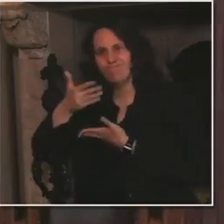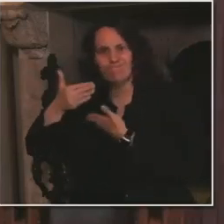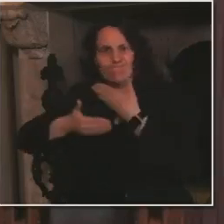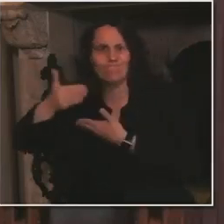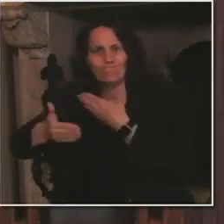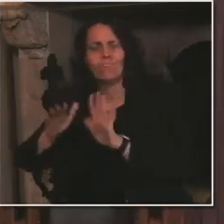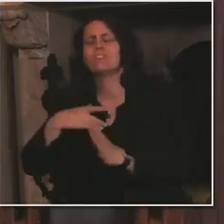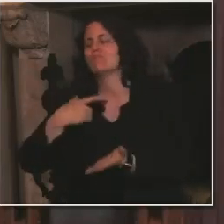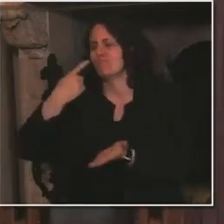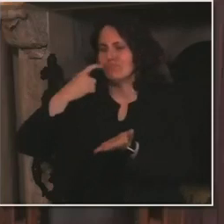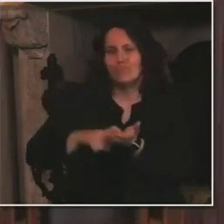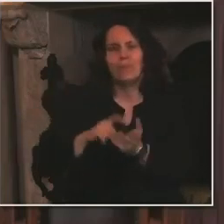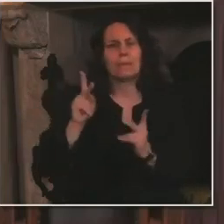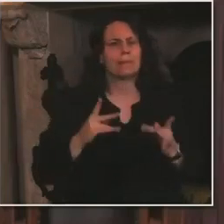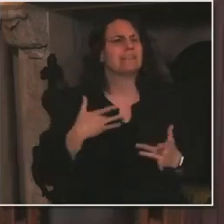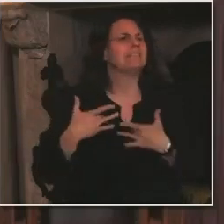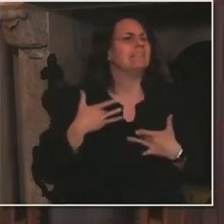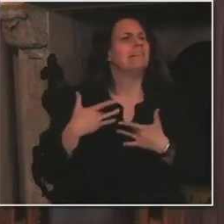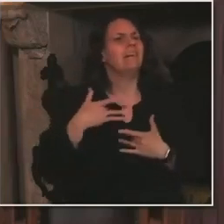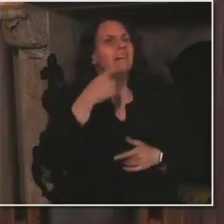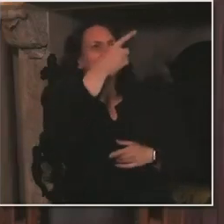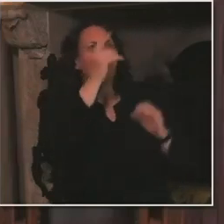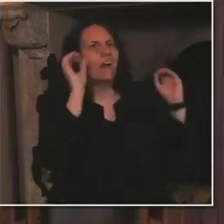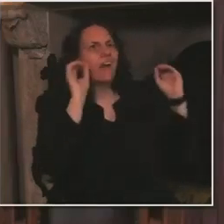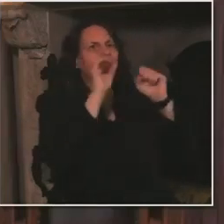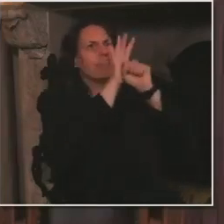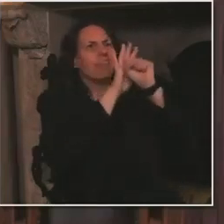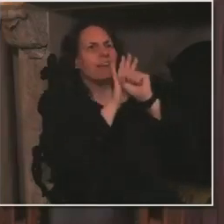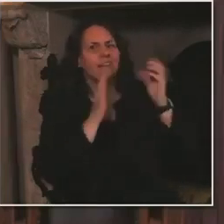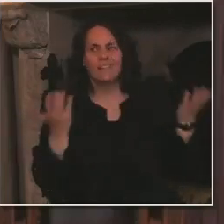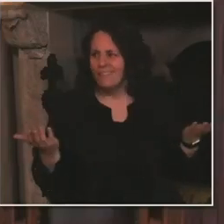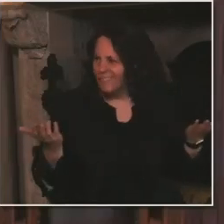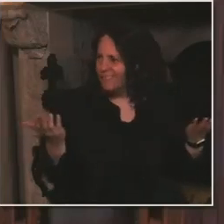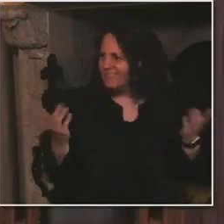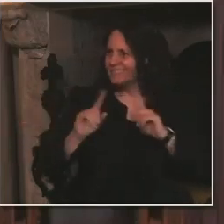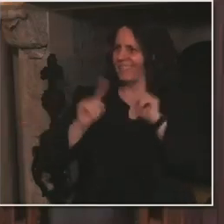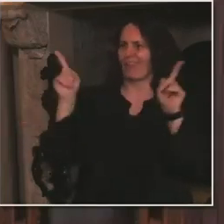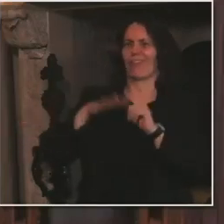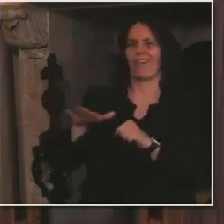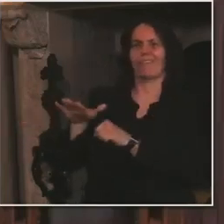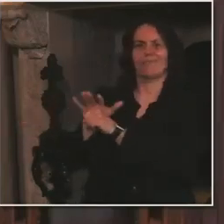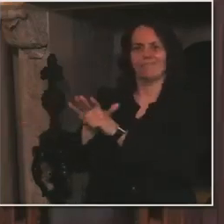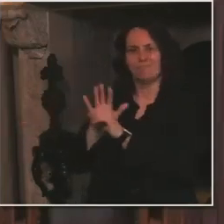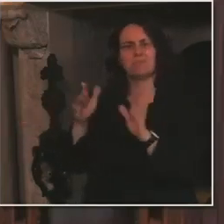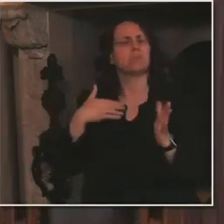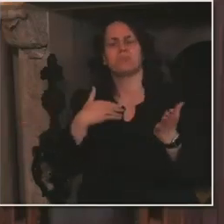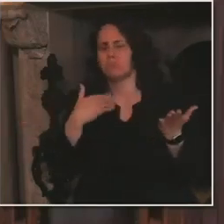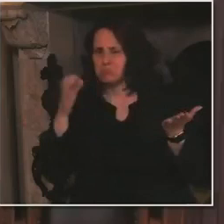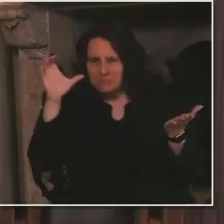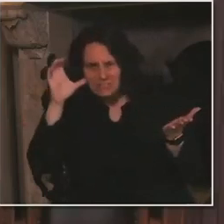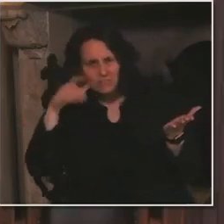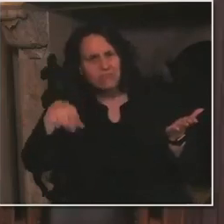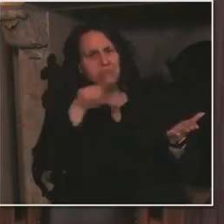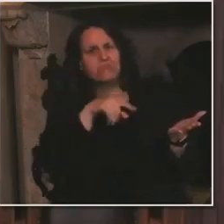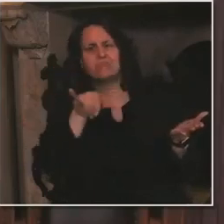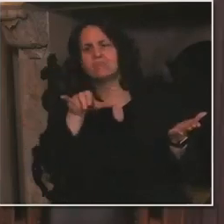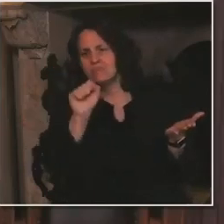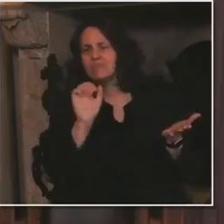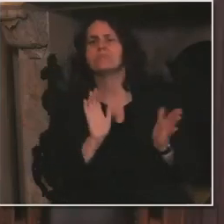always keep an open mind to those issues, but right now means right